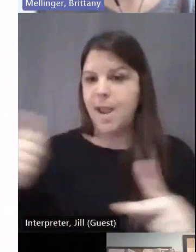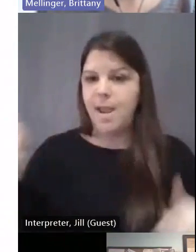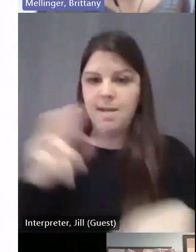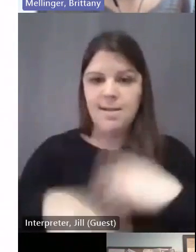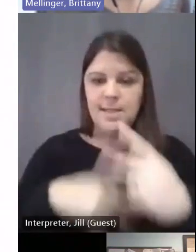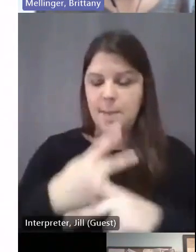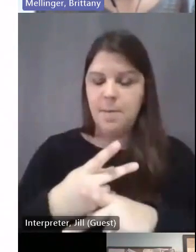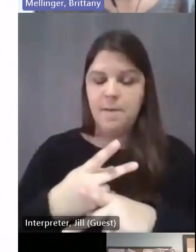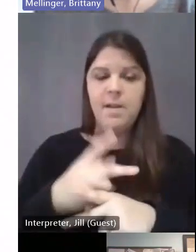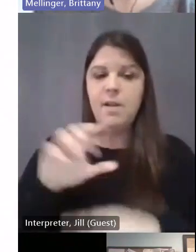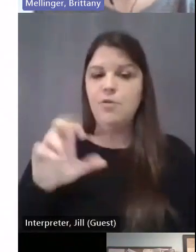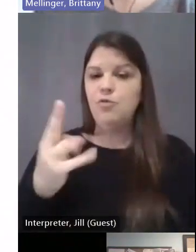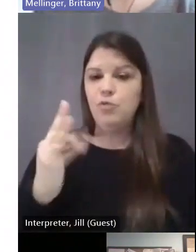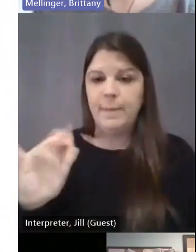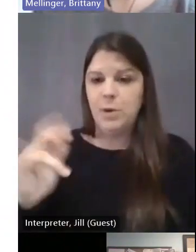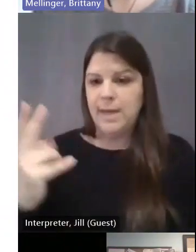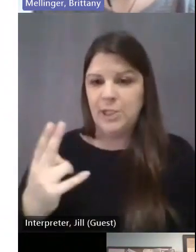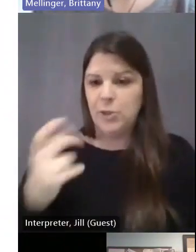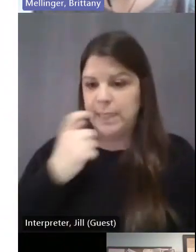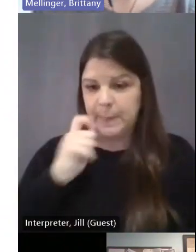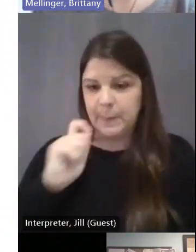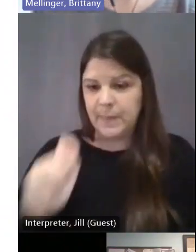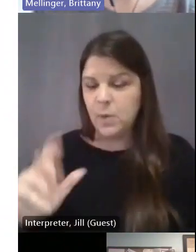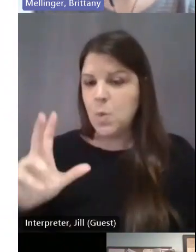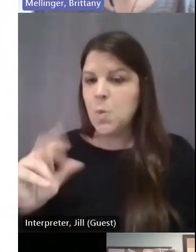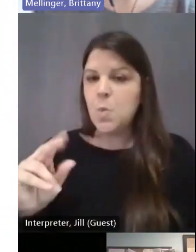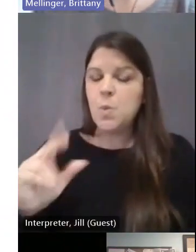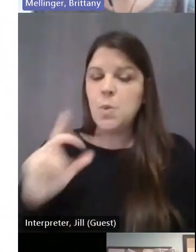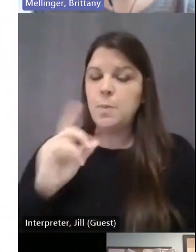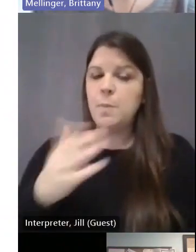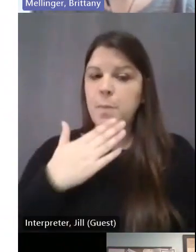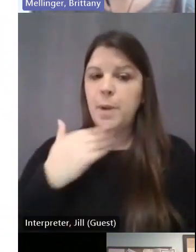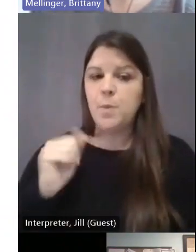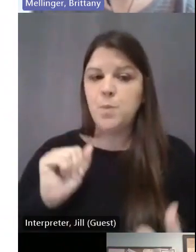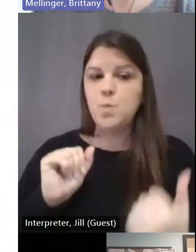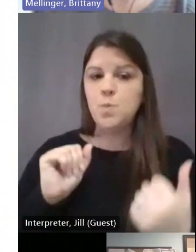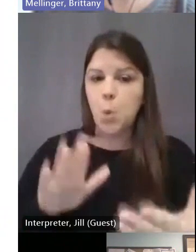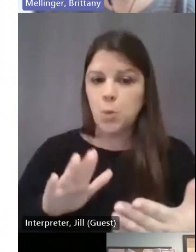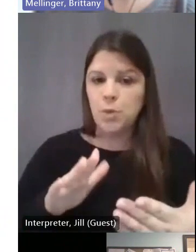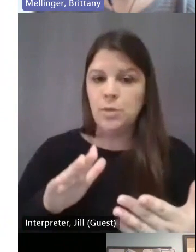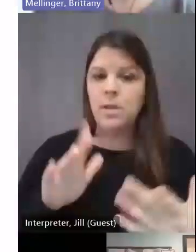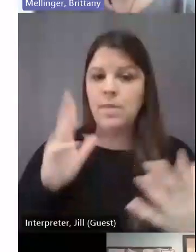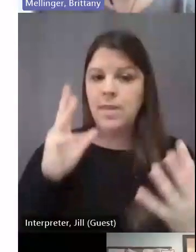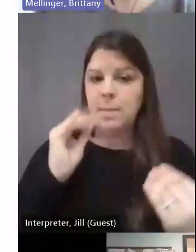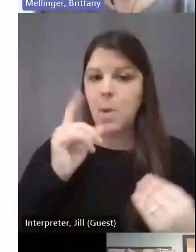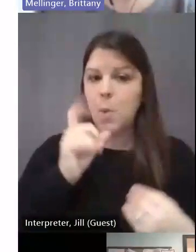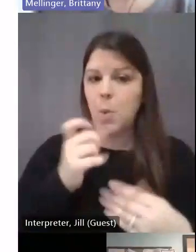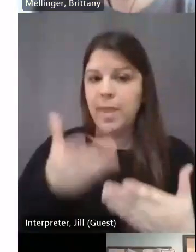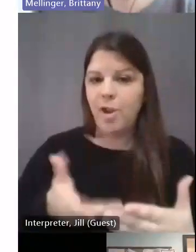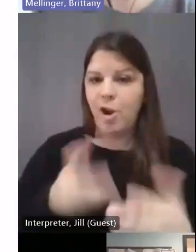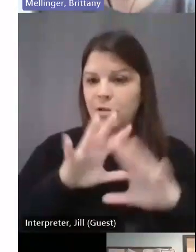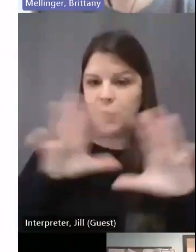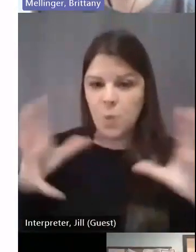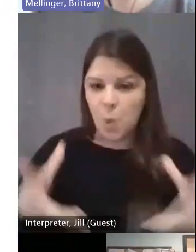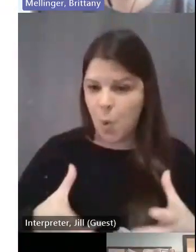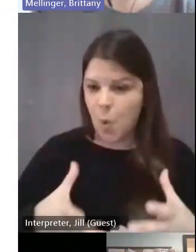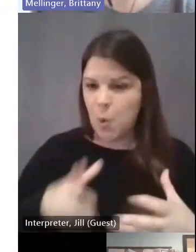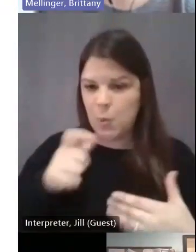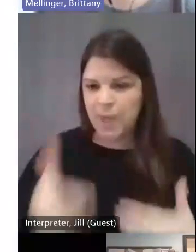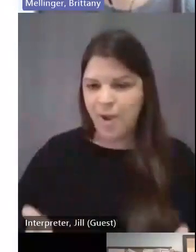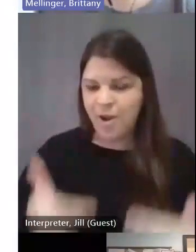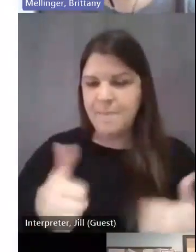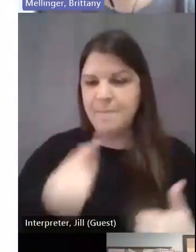any type of criminal history. Instead, they should take a more nuanced approach, considering the person in their entirety, making sure